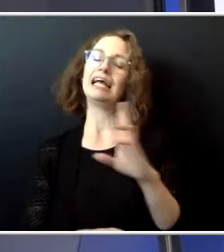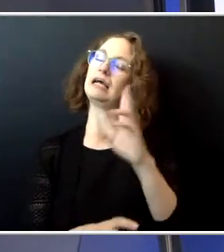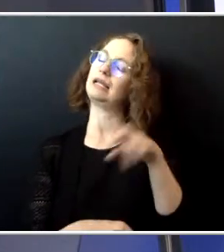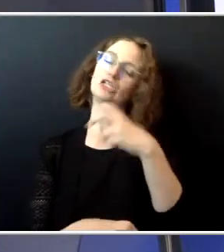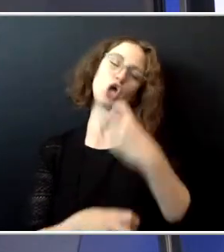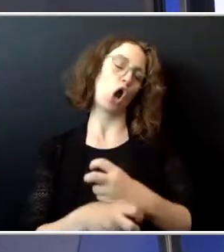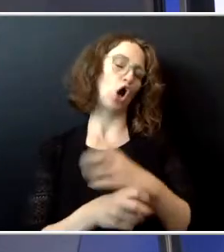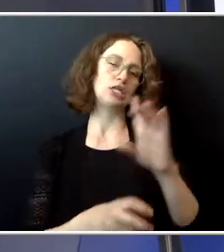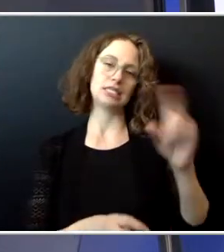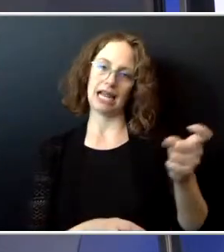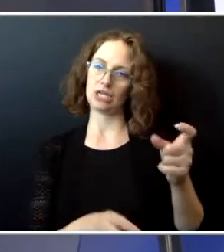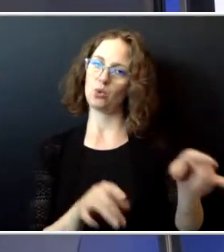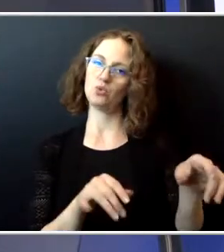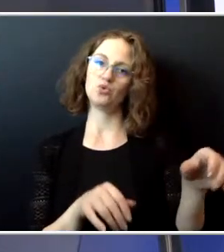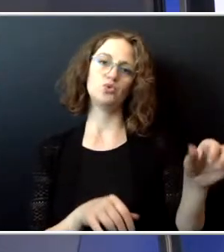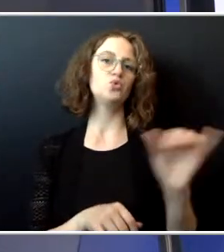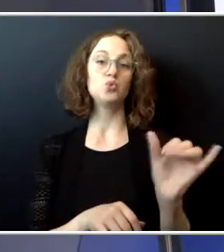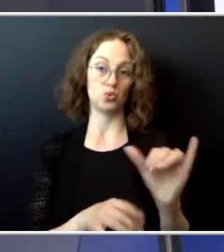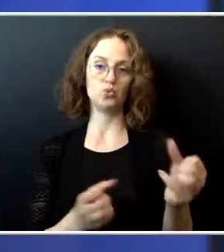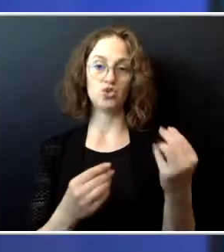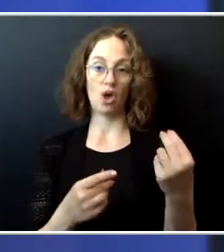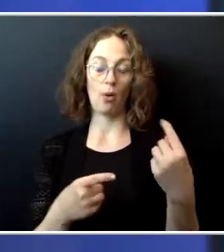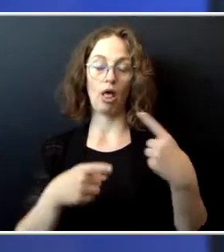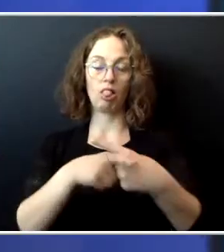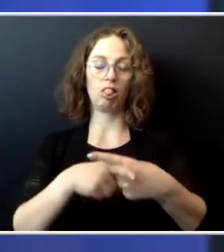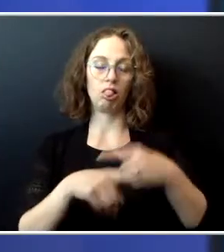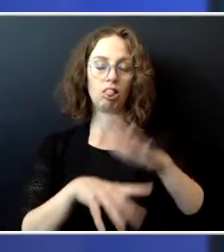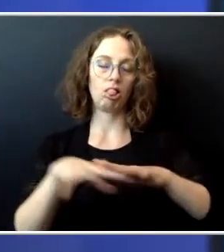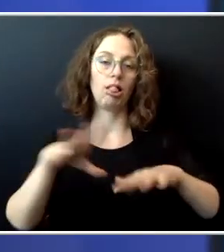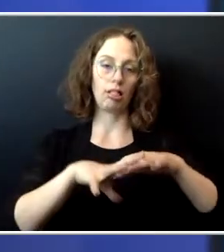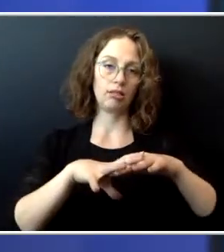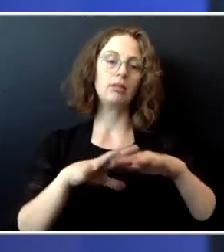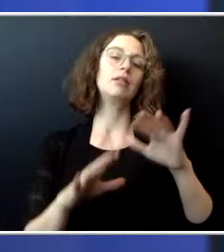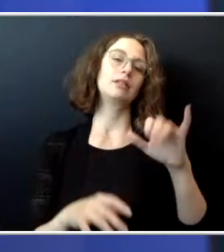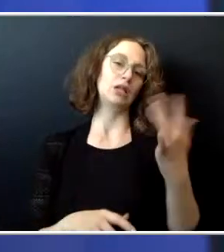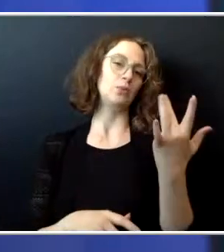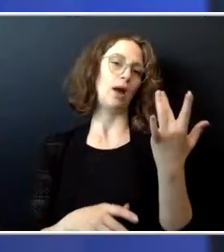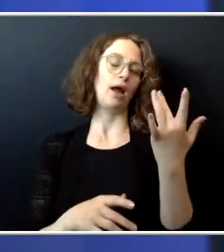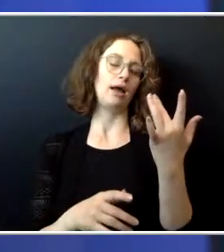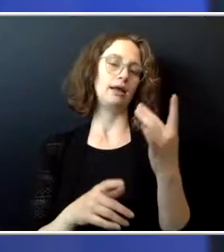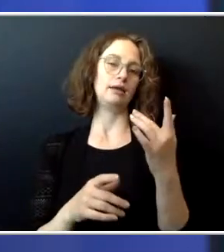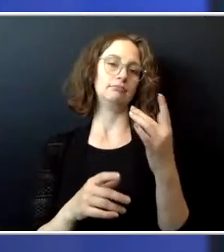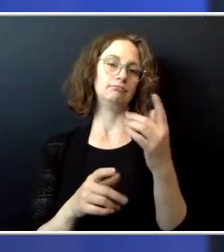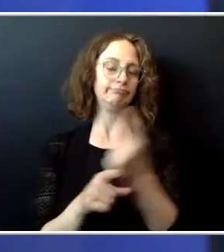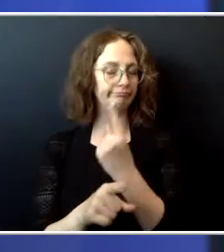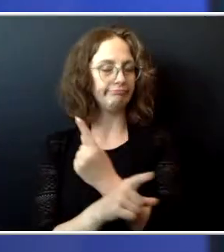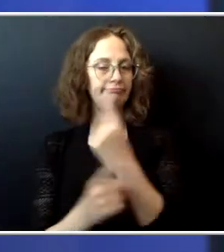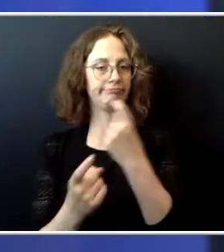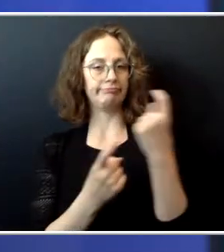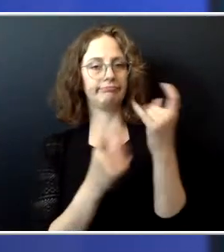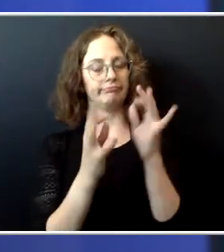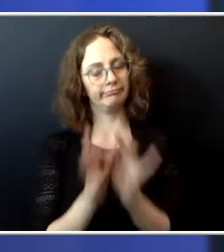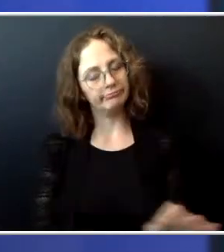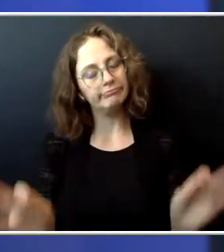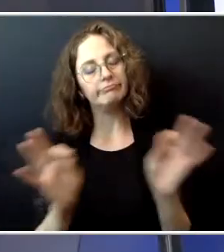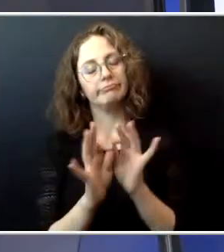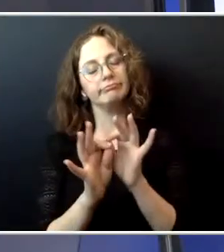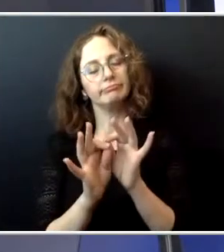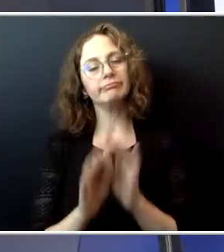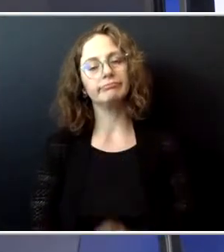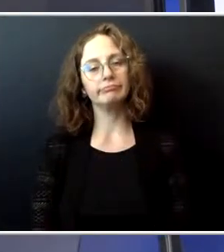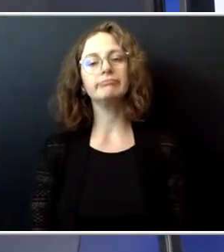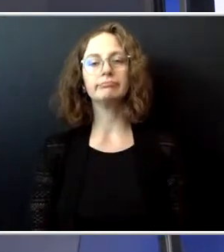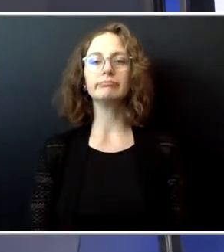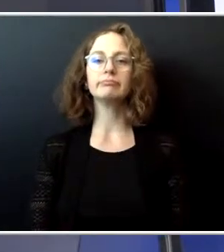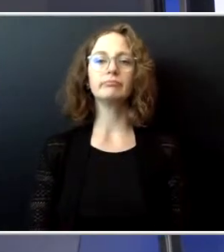we're having this conversation. So and that's why it's important to get appropriate testing. And start asking those looking into questions. this, yes. Dom, what do you